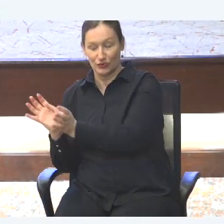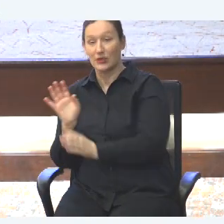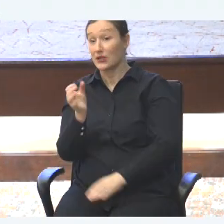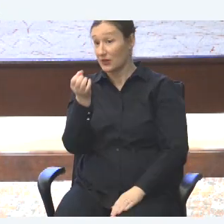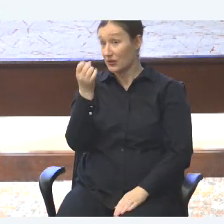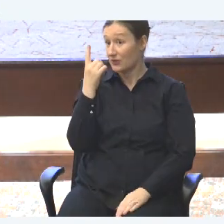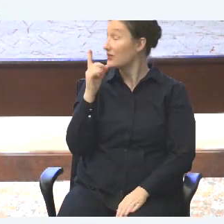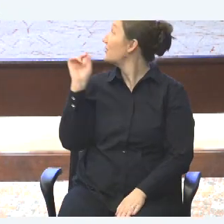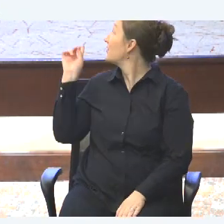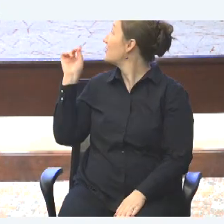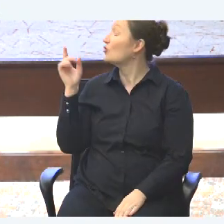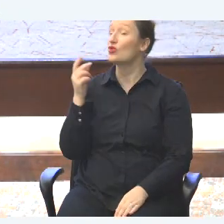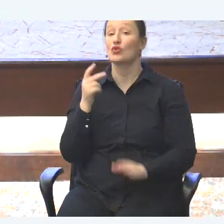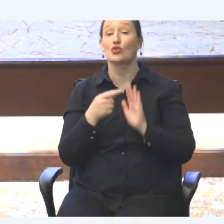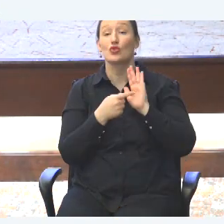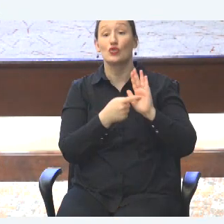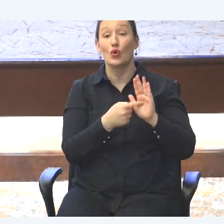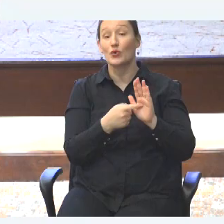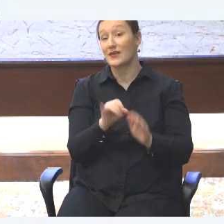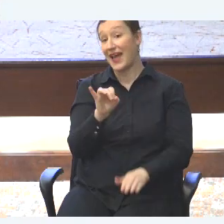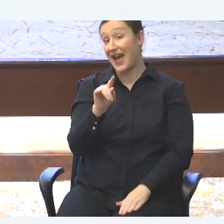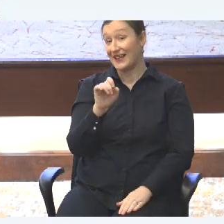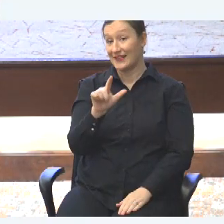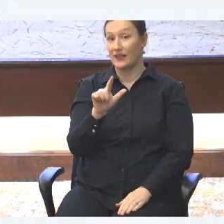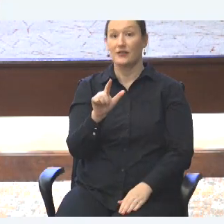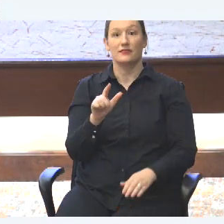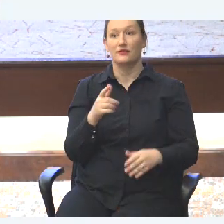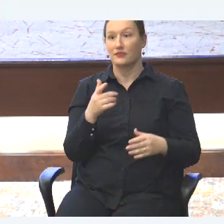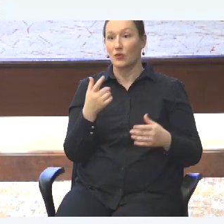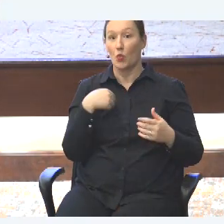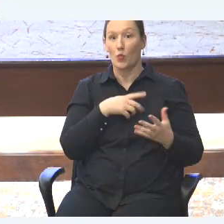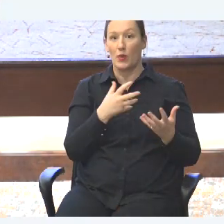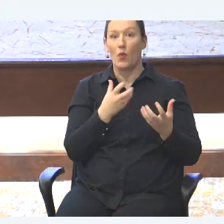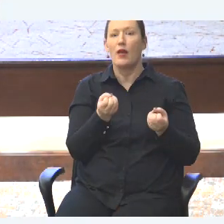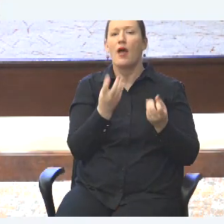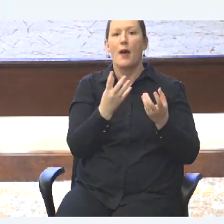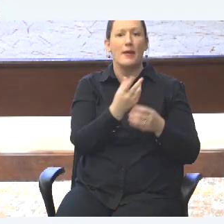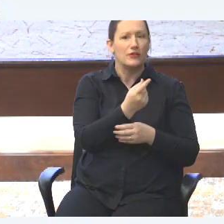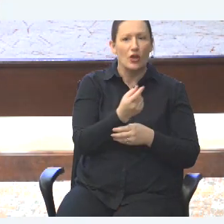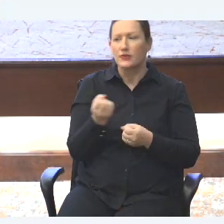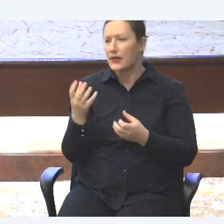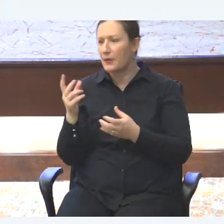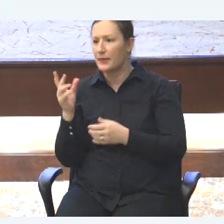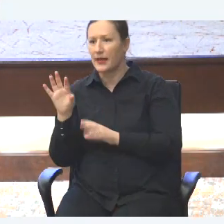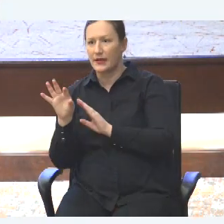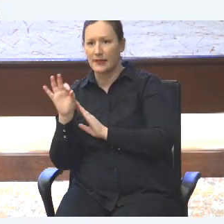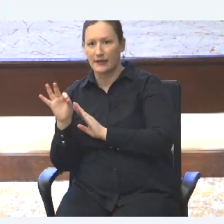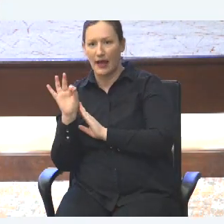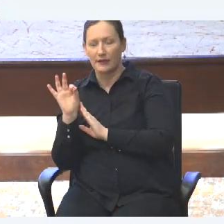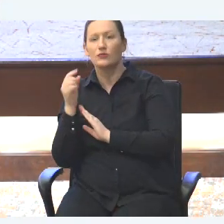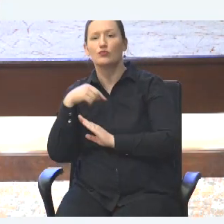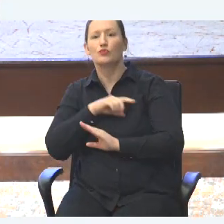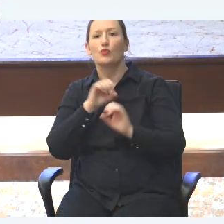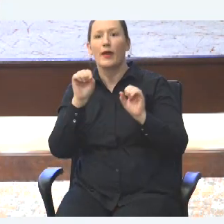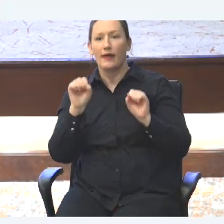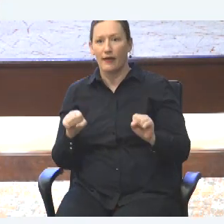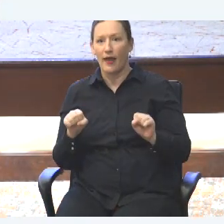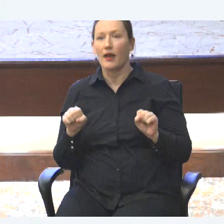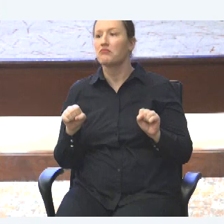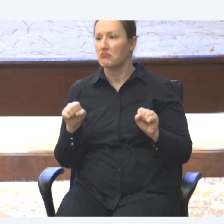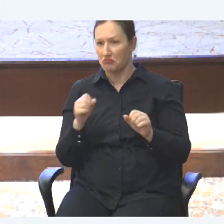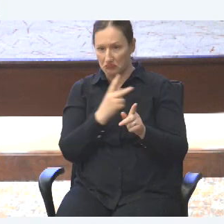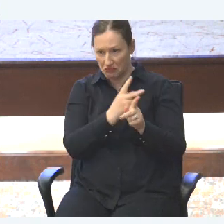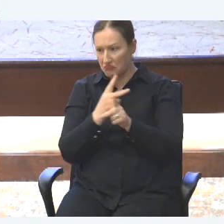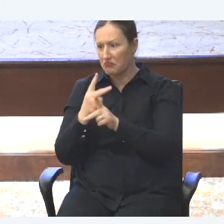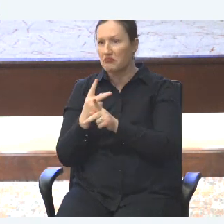the ideal kennel occupancy for both dogs and cats. Because unexpected emergencies can happen, whether it's a large hoarding case or